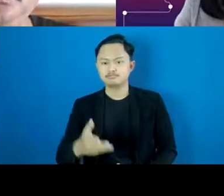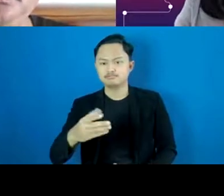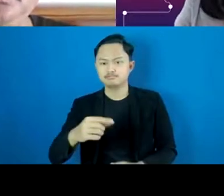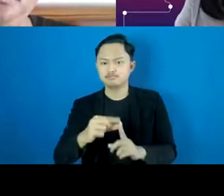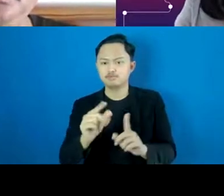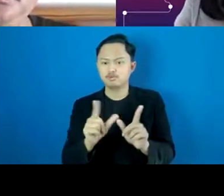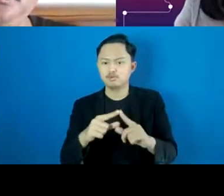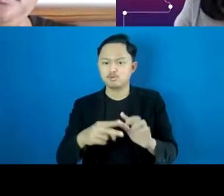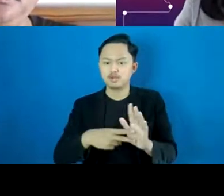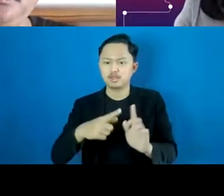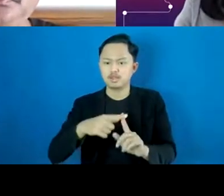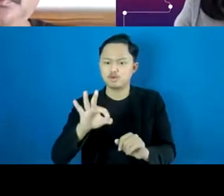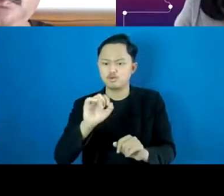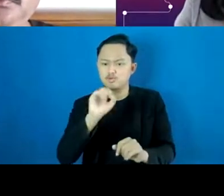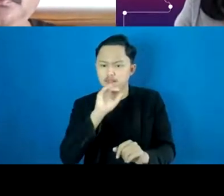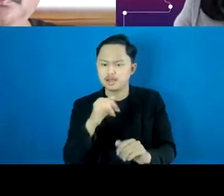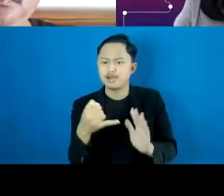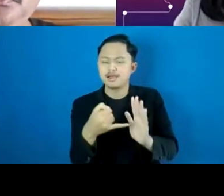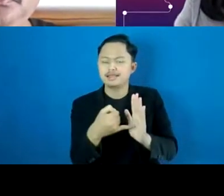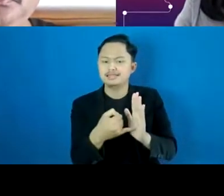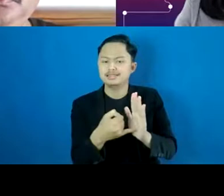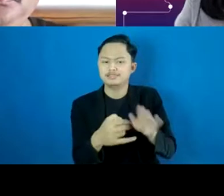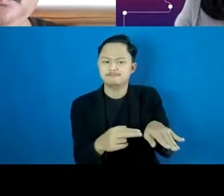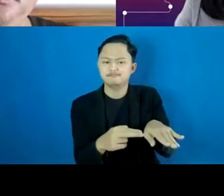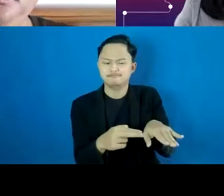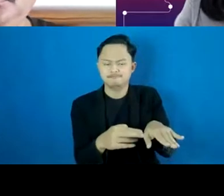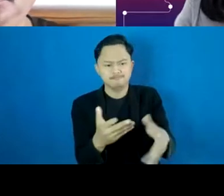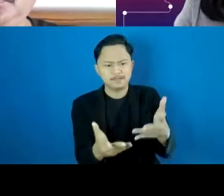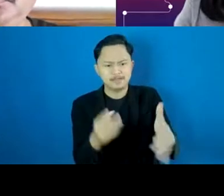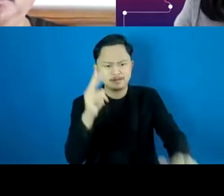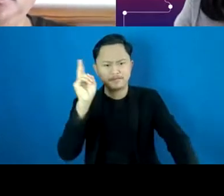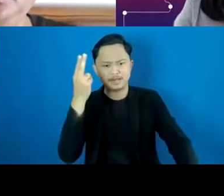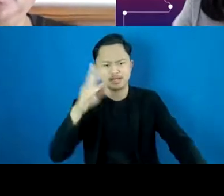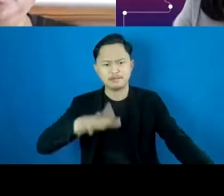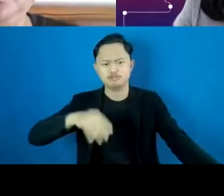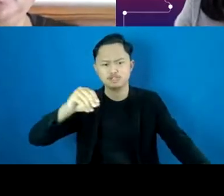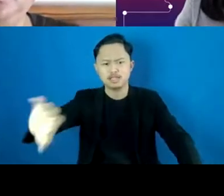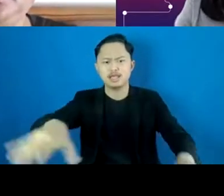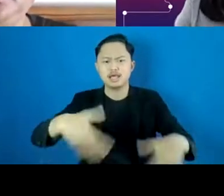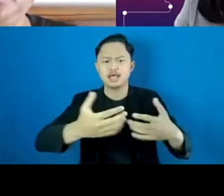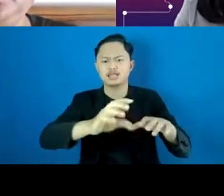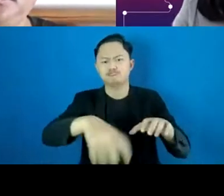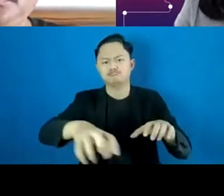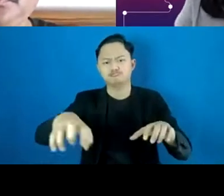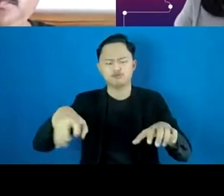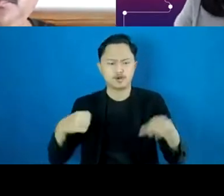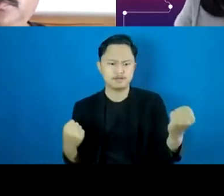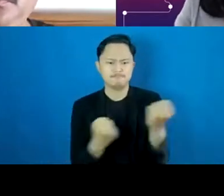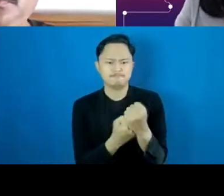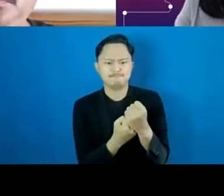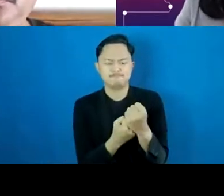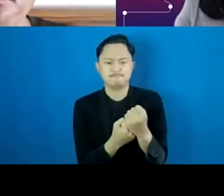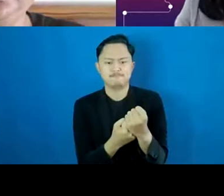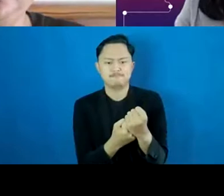there any support from the central government or local government? And what kind of support is needed to speed up